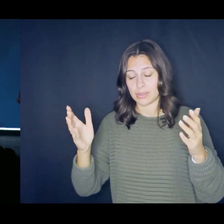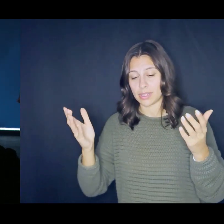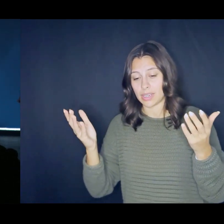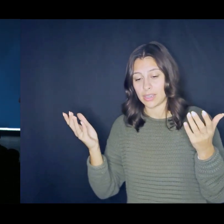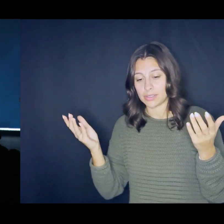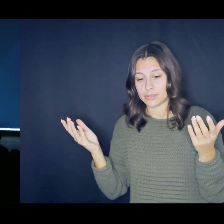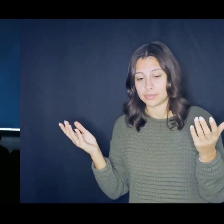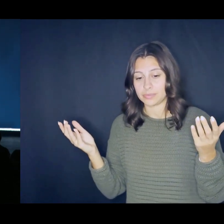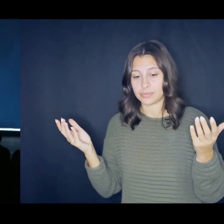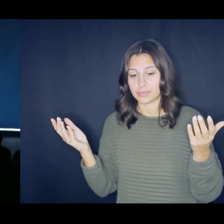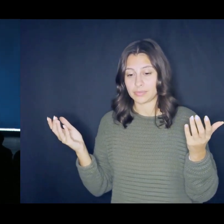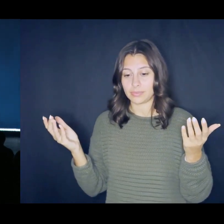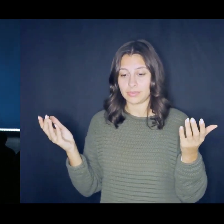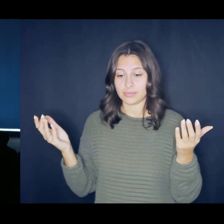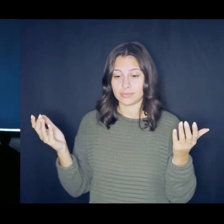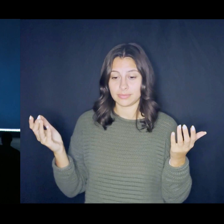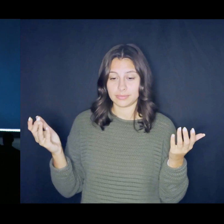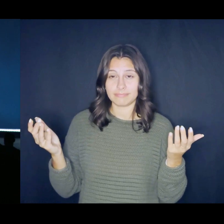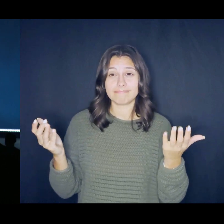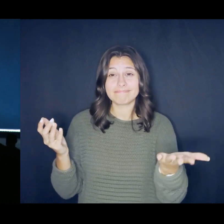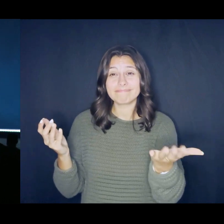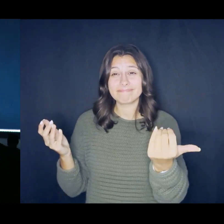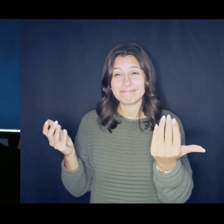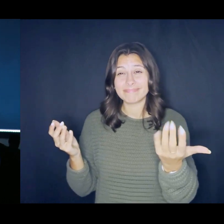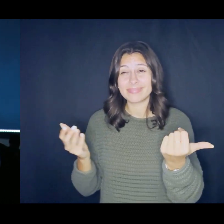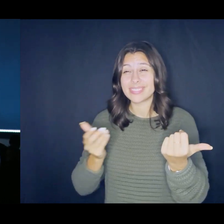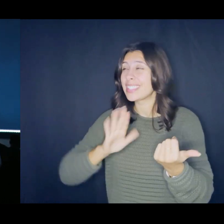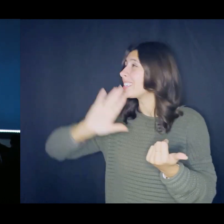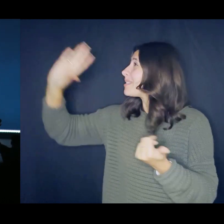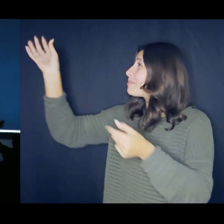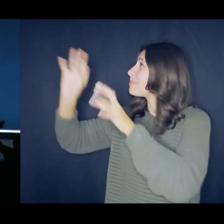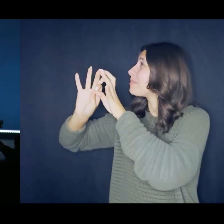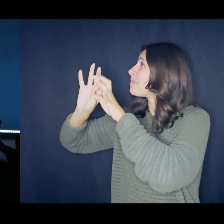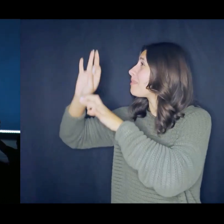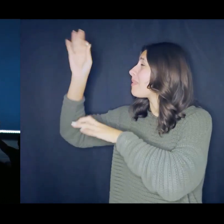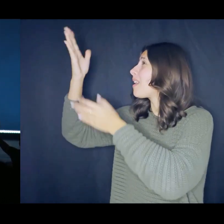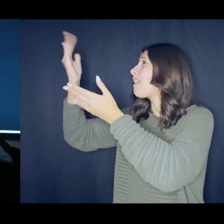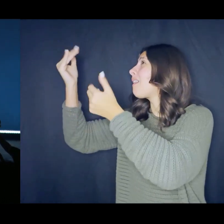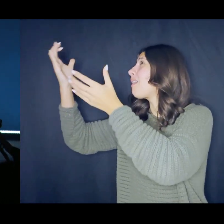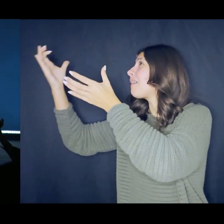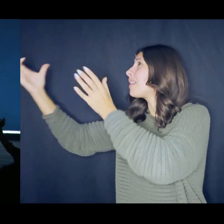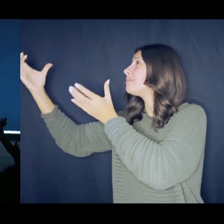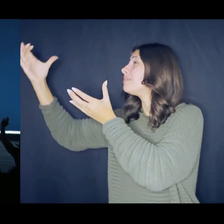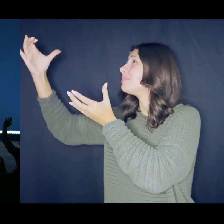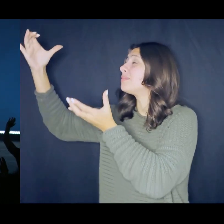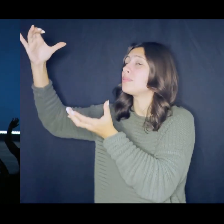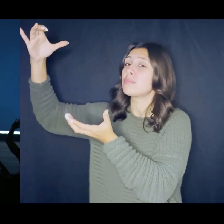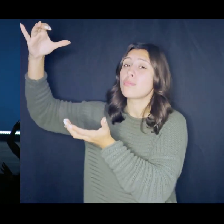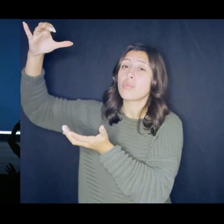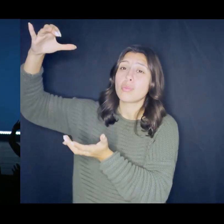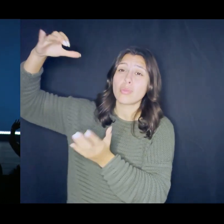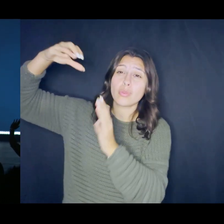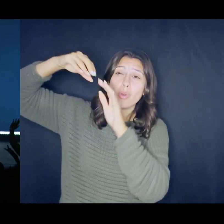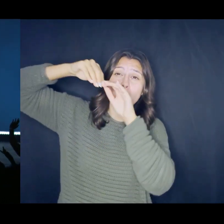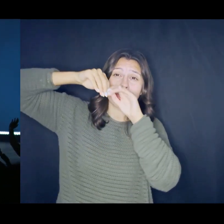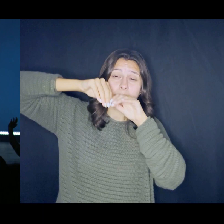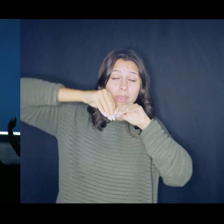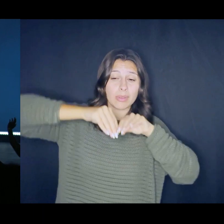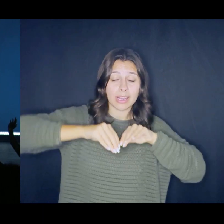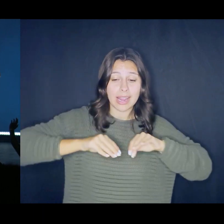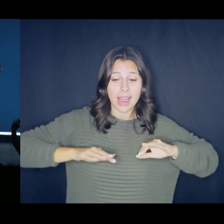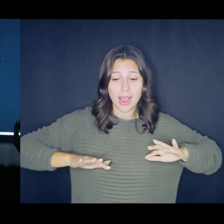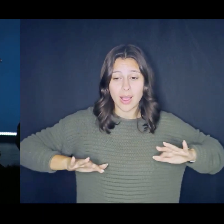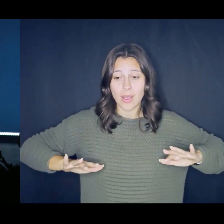your spirit out. Just everybody lift your hands and sing that. Pour your spirit out. Say, pour